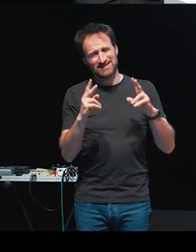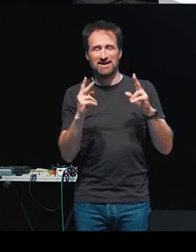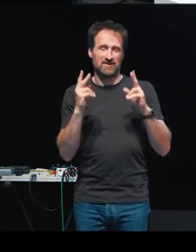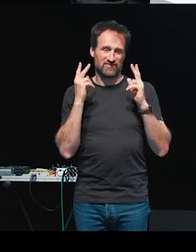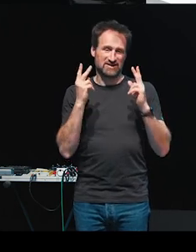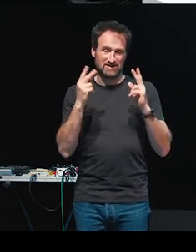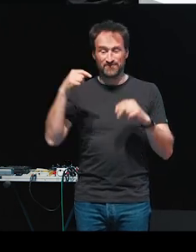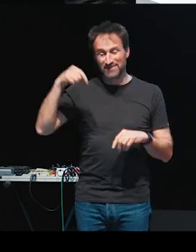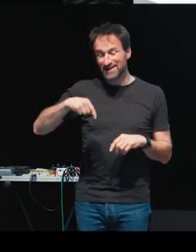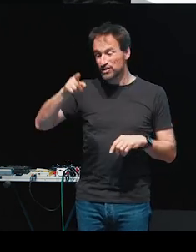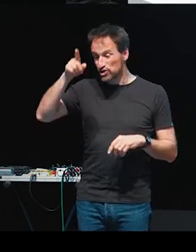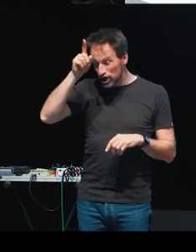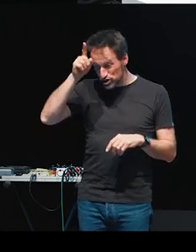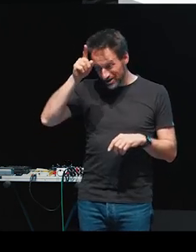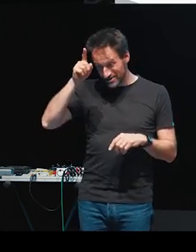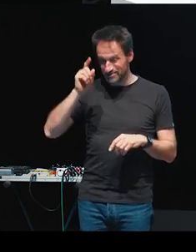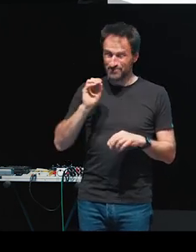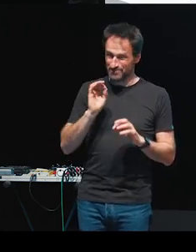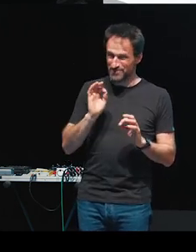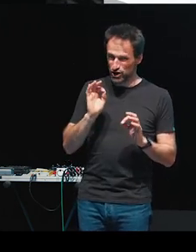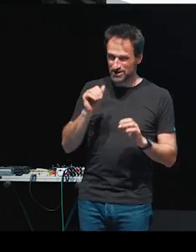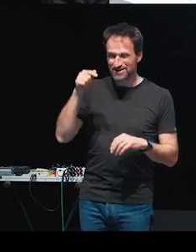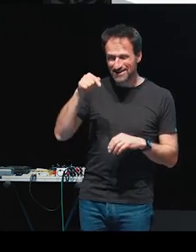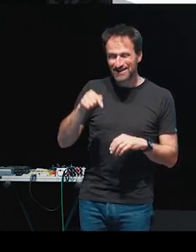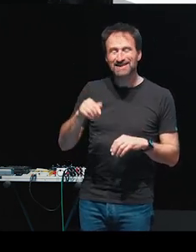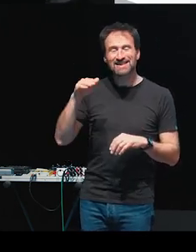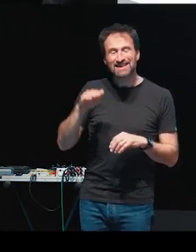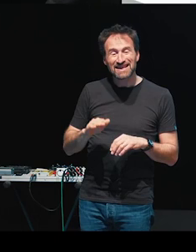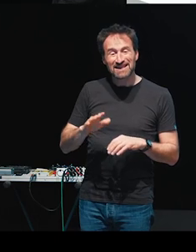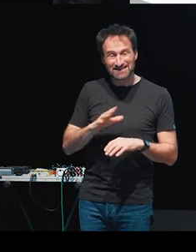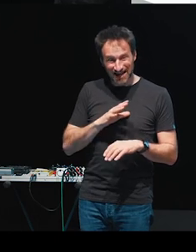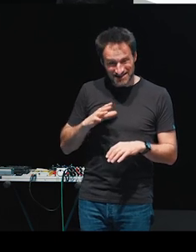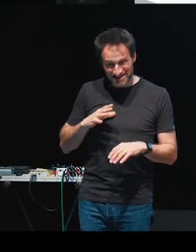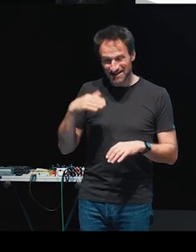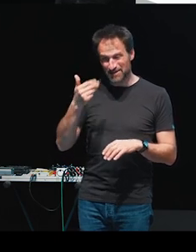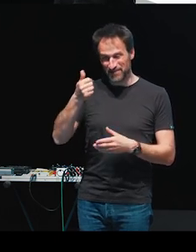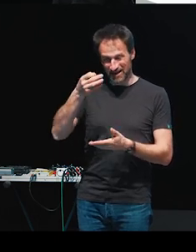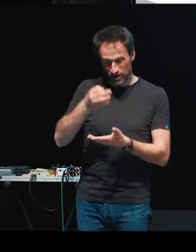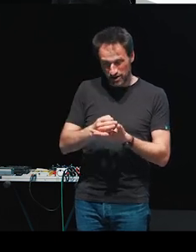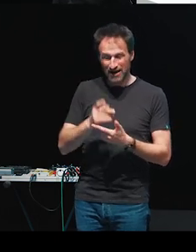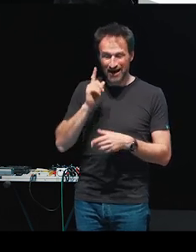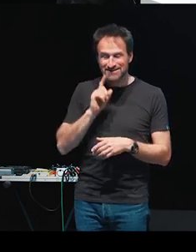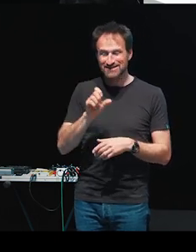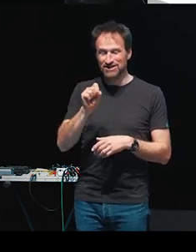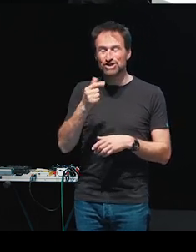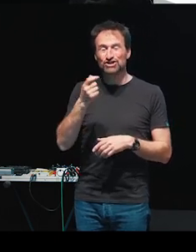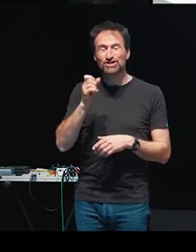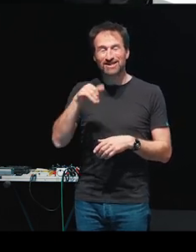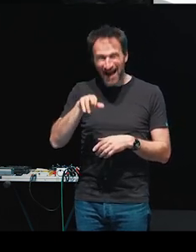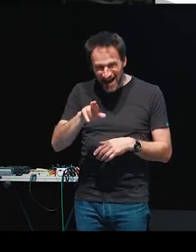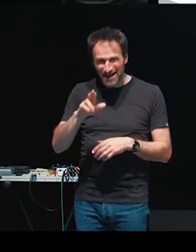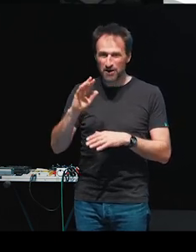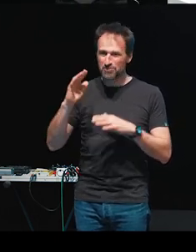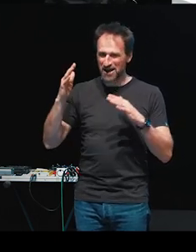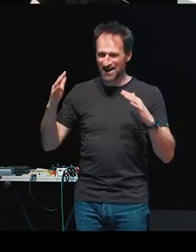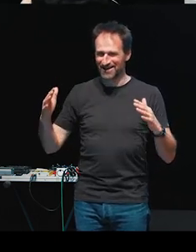in Germany, to be more precise, in Lower Saxony, there is a village called Steierberg.